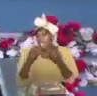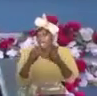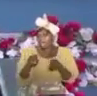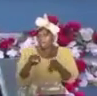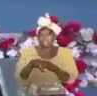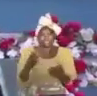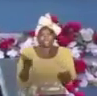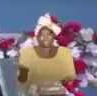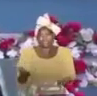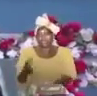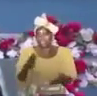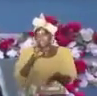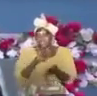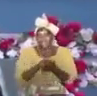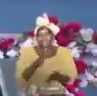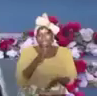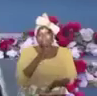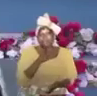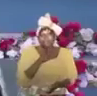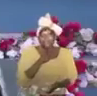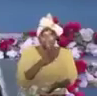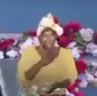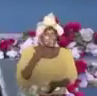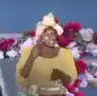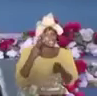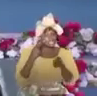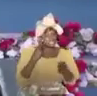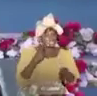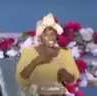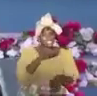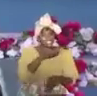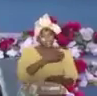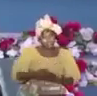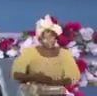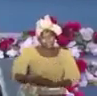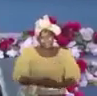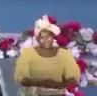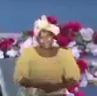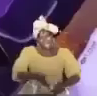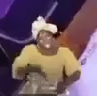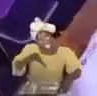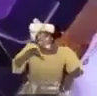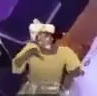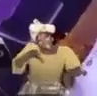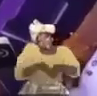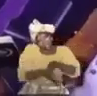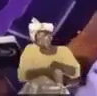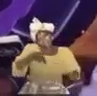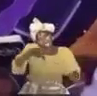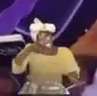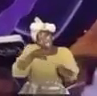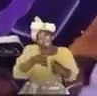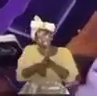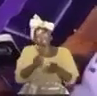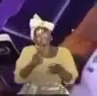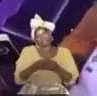child, and rather than seeing a child that came from her, she's looking at a means for survival.